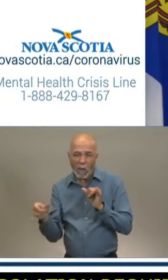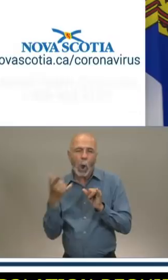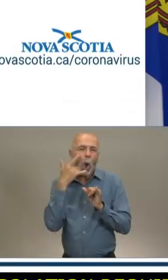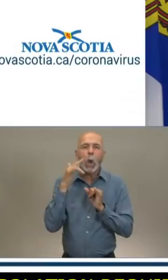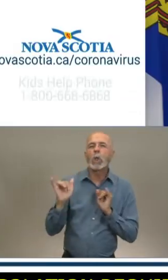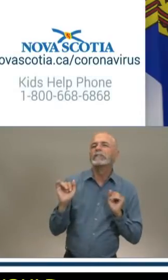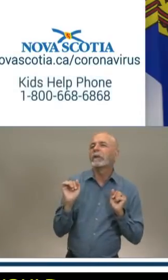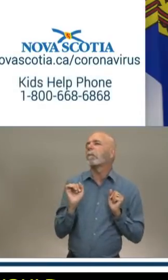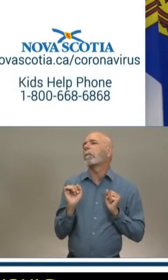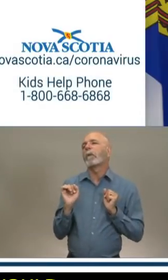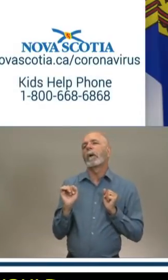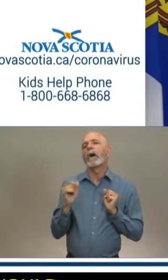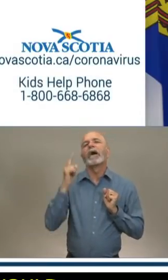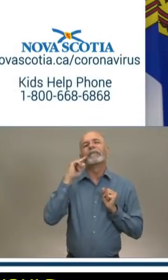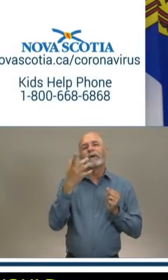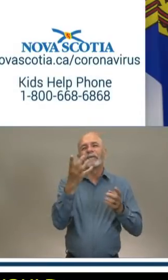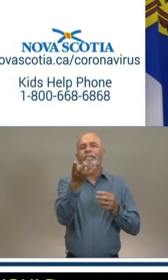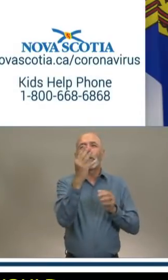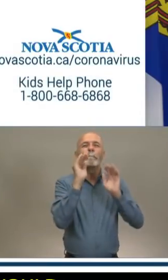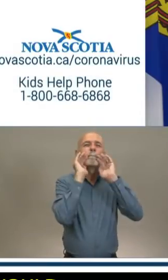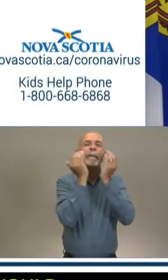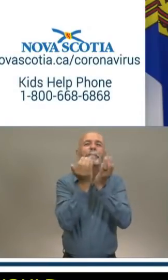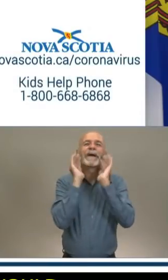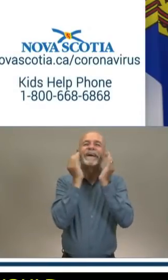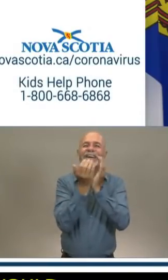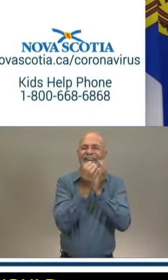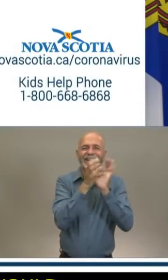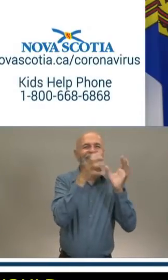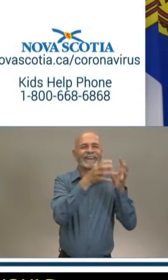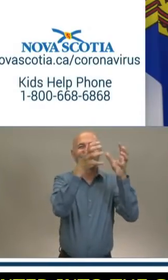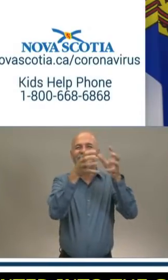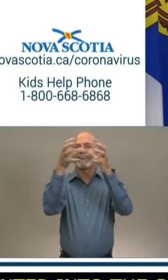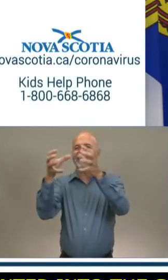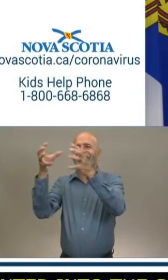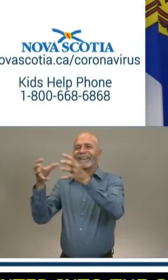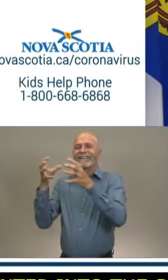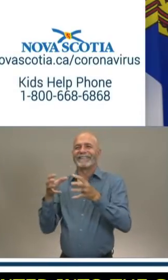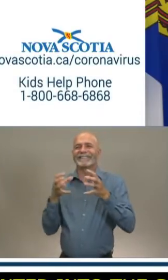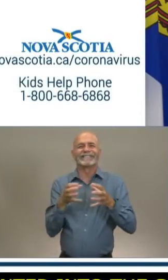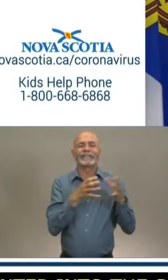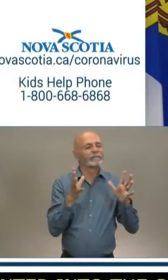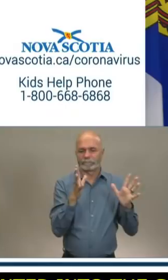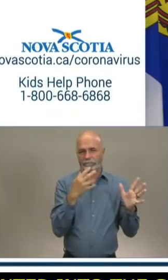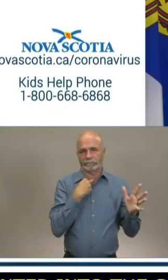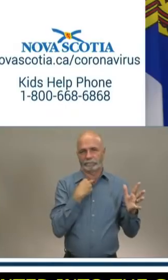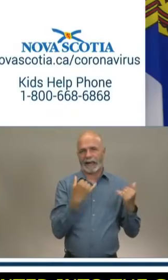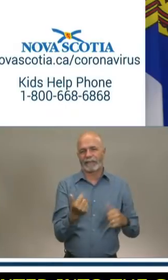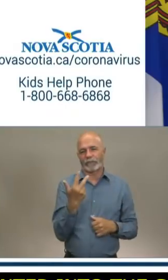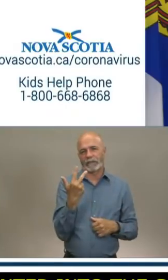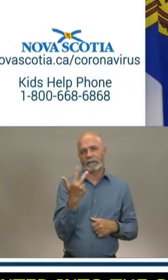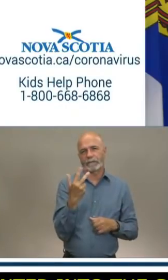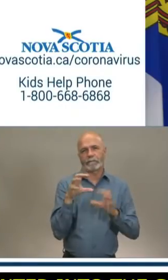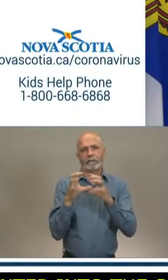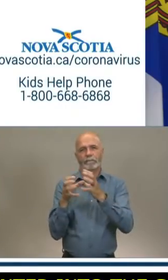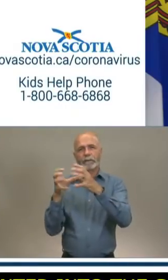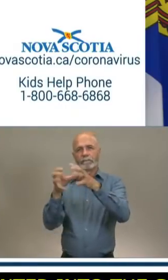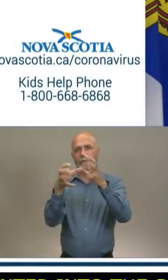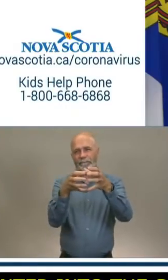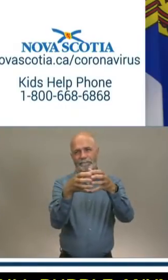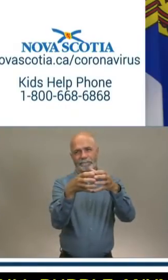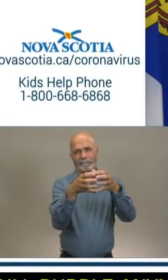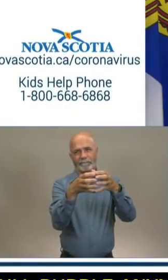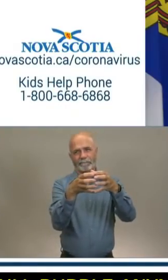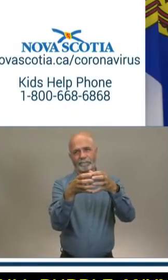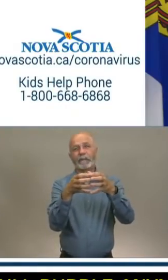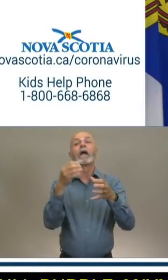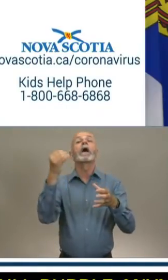anymore. So I just like to say it's isolation being removed, and so we're pleased to be able to bring this forward for